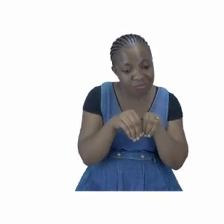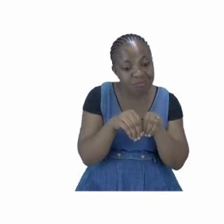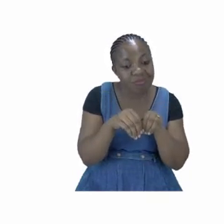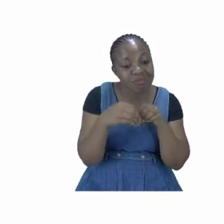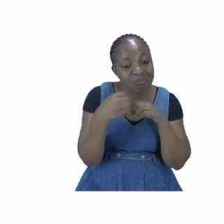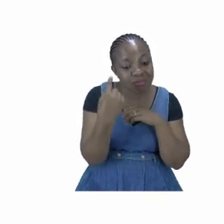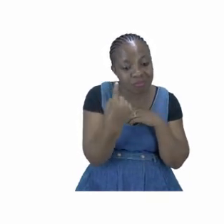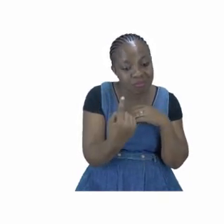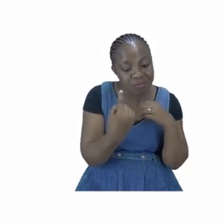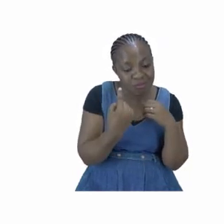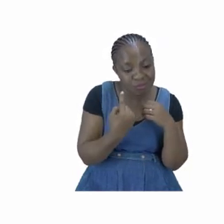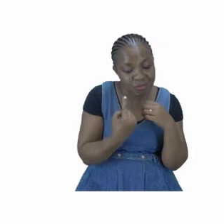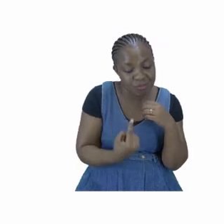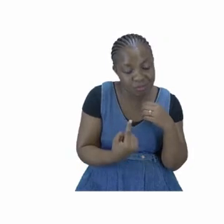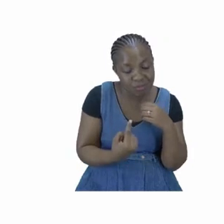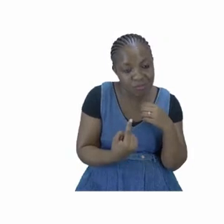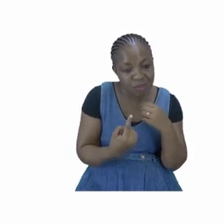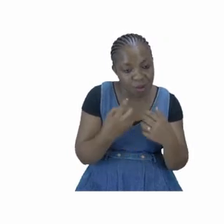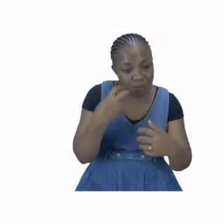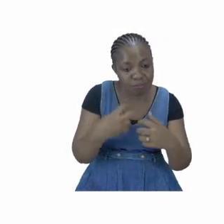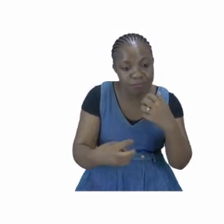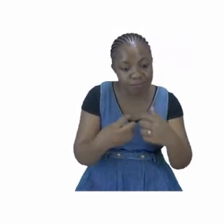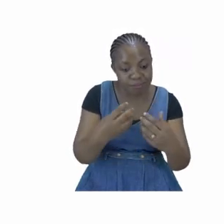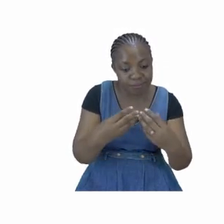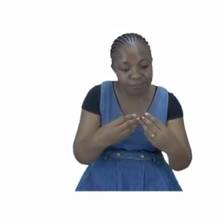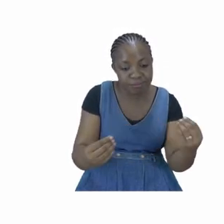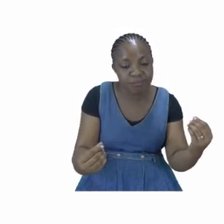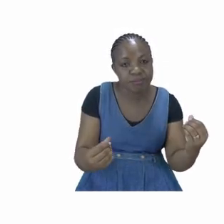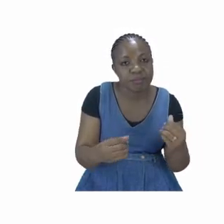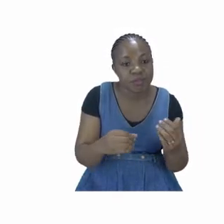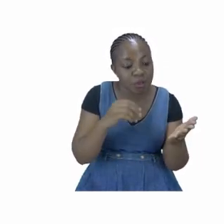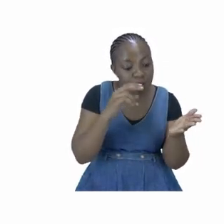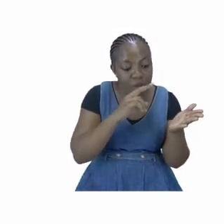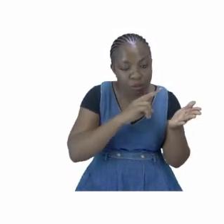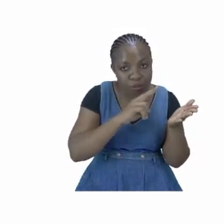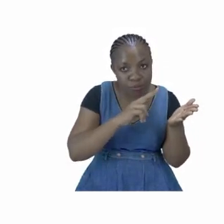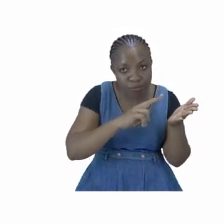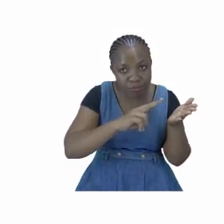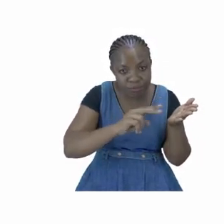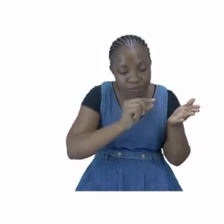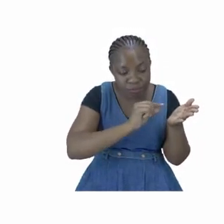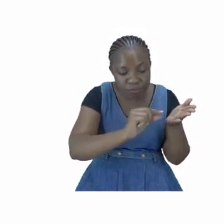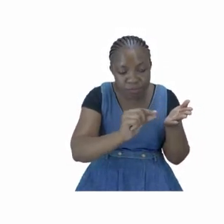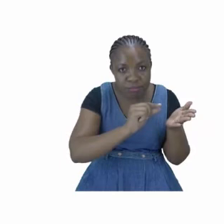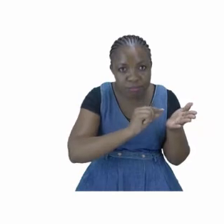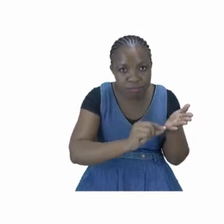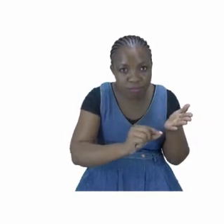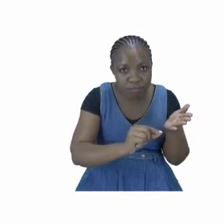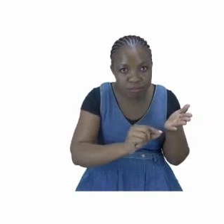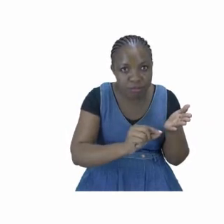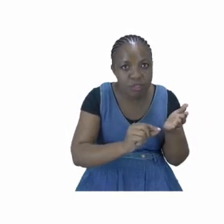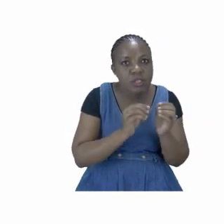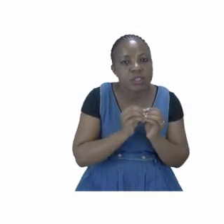are problem-solving sums where you have to read the sentence and arrange the